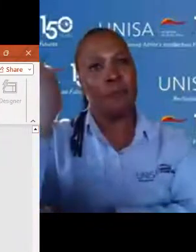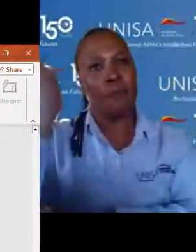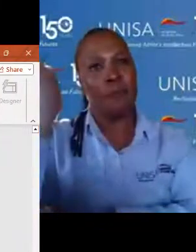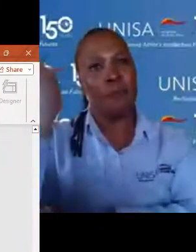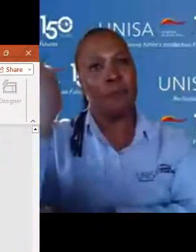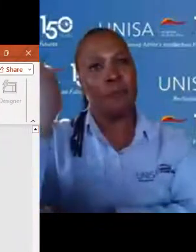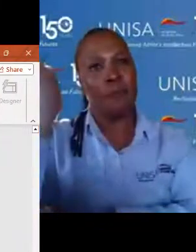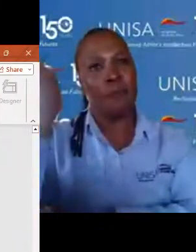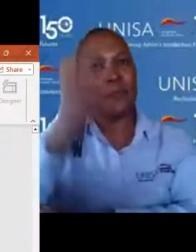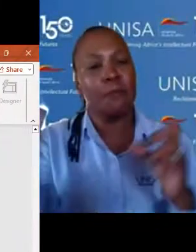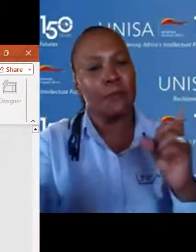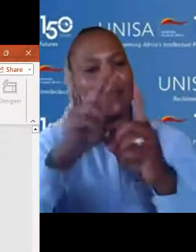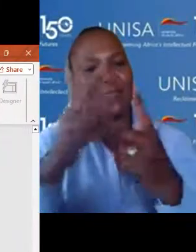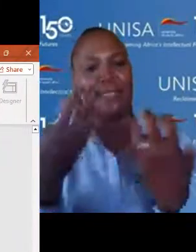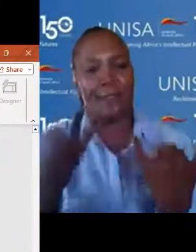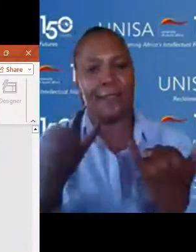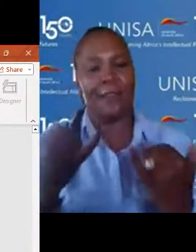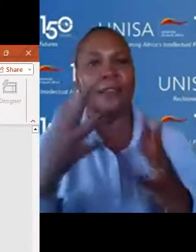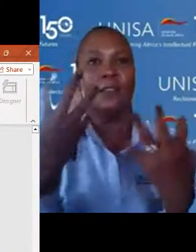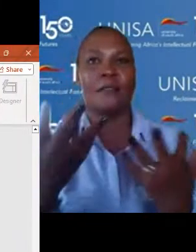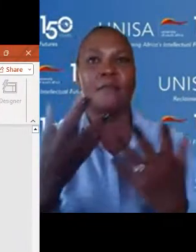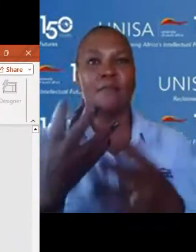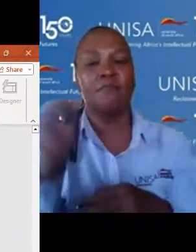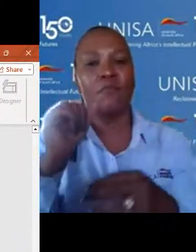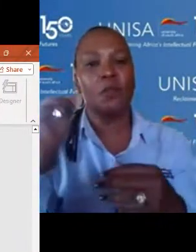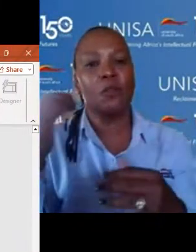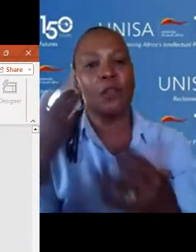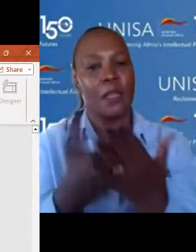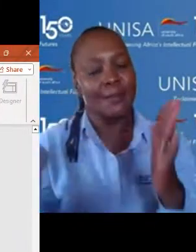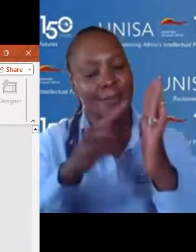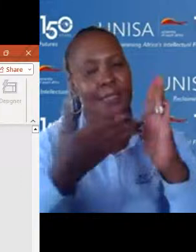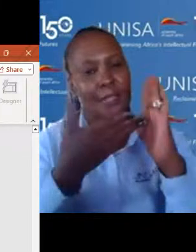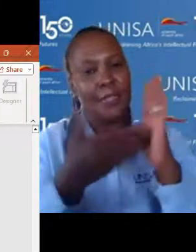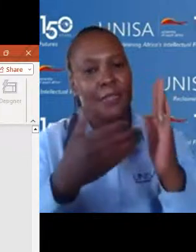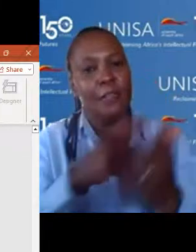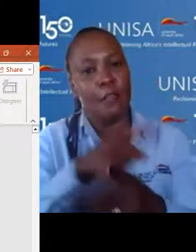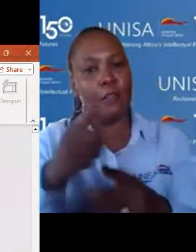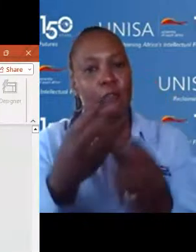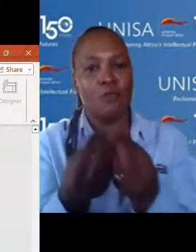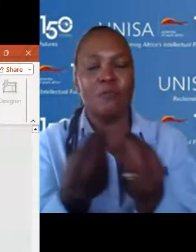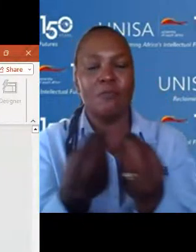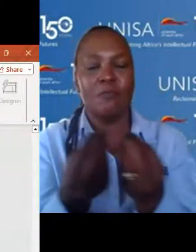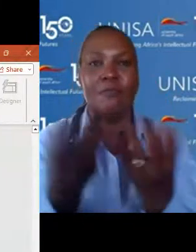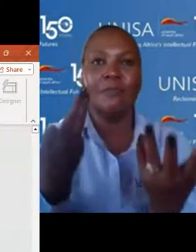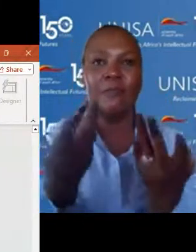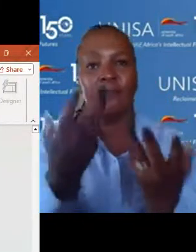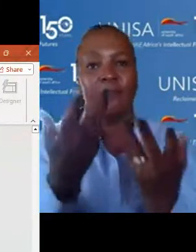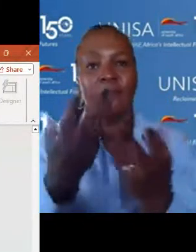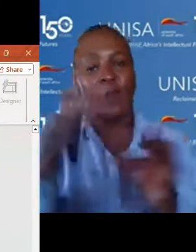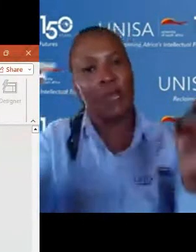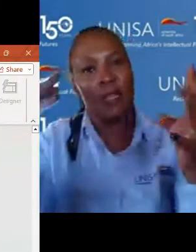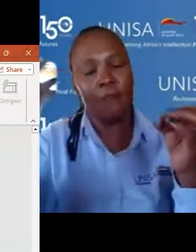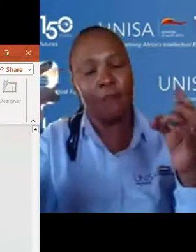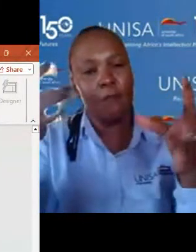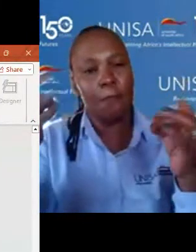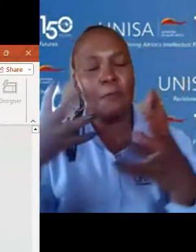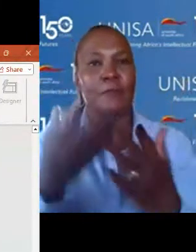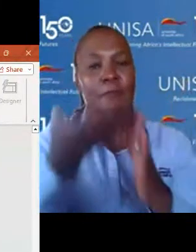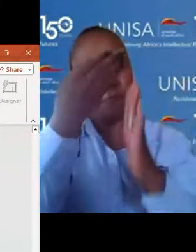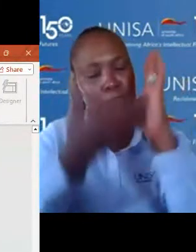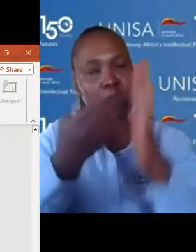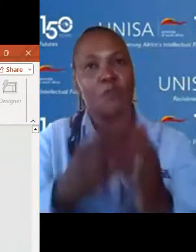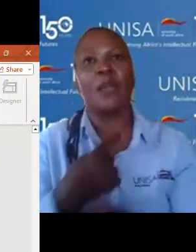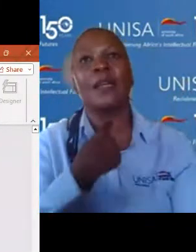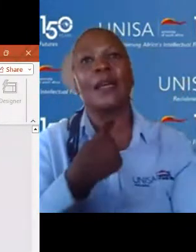seen, or yeah, it's visible. Those are the details for the Guide Dog